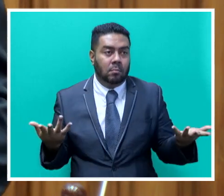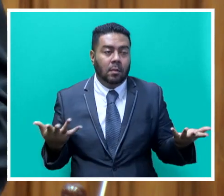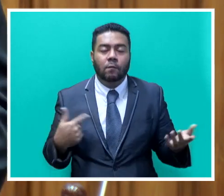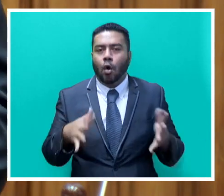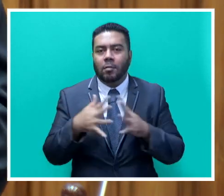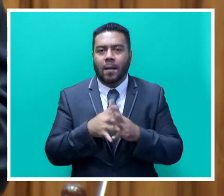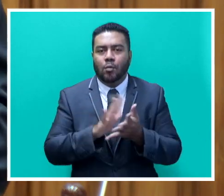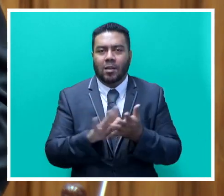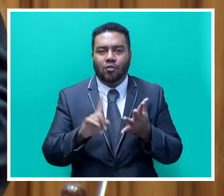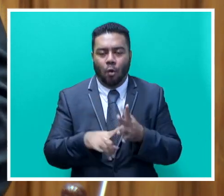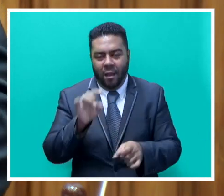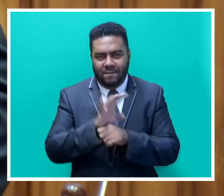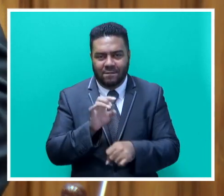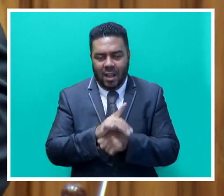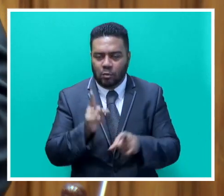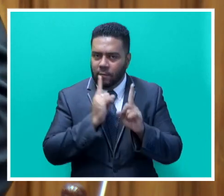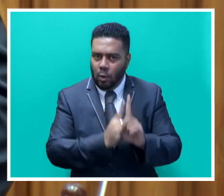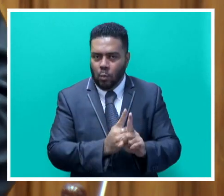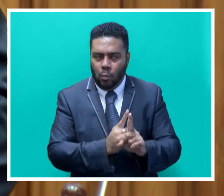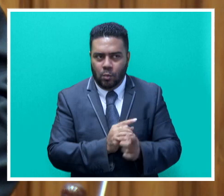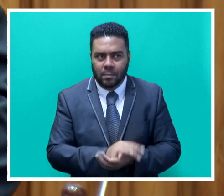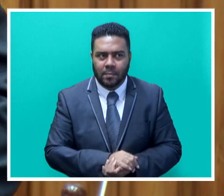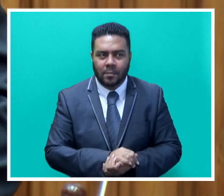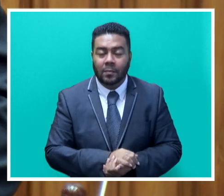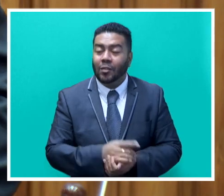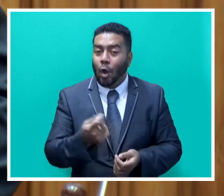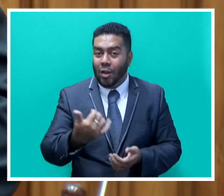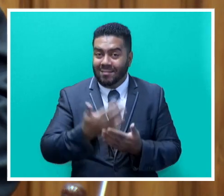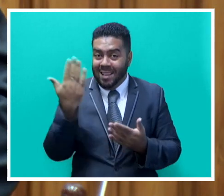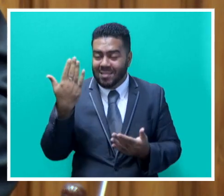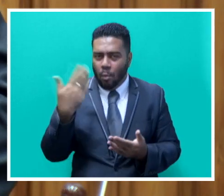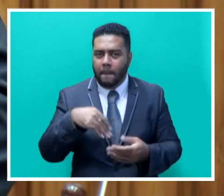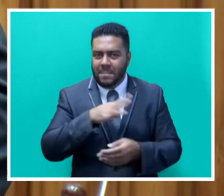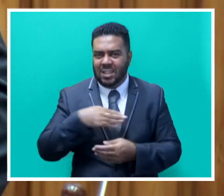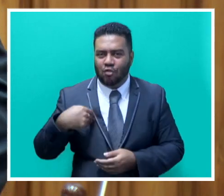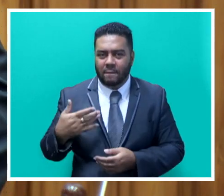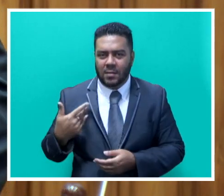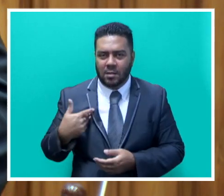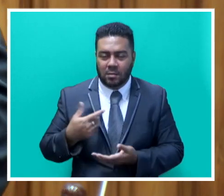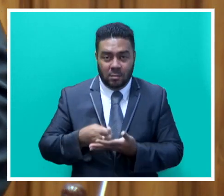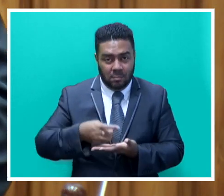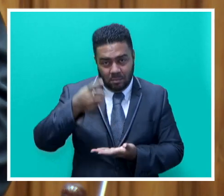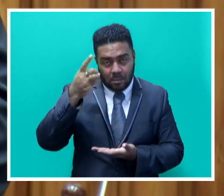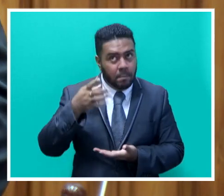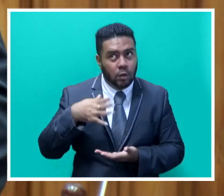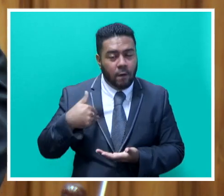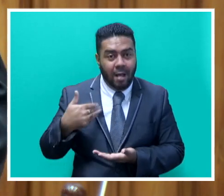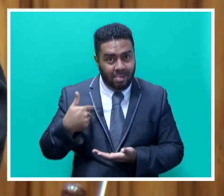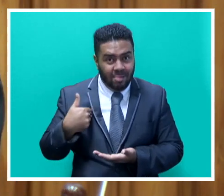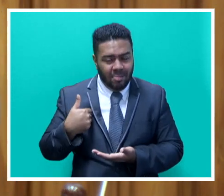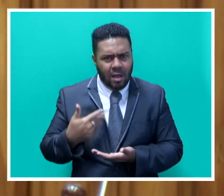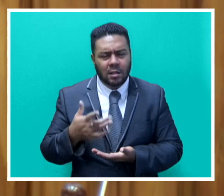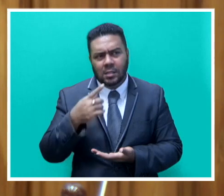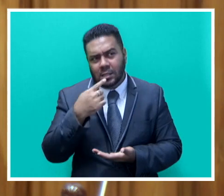WHO advice. In the early days of our COVID-19 containment effort, the Ministry made it clear that all Fijians that our effort is